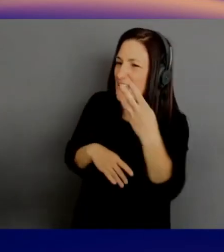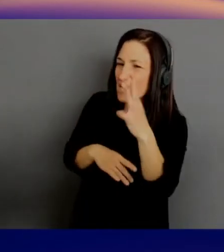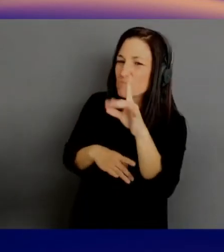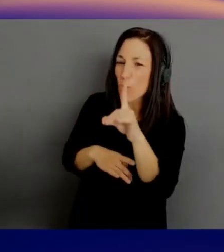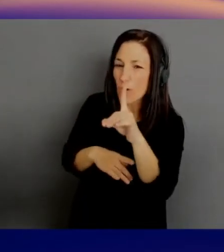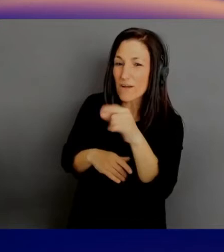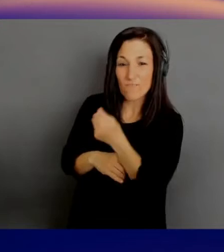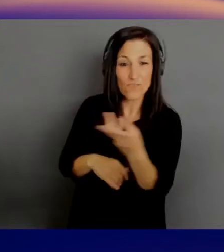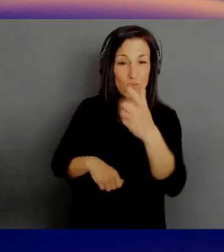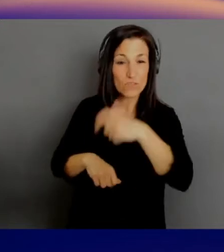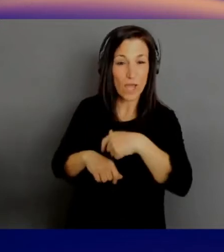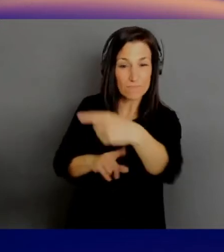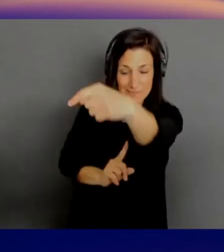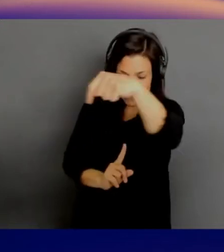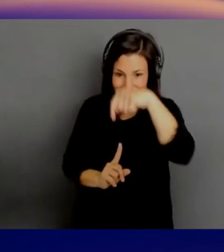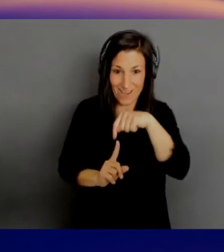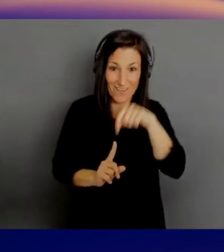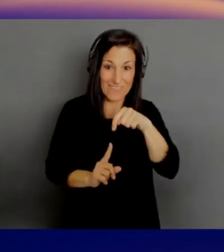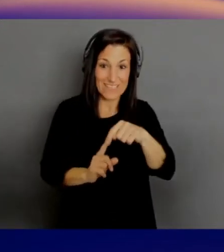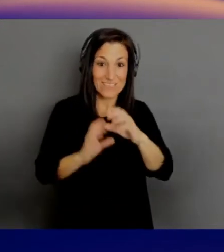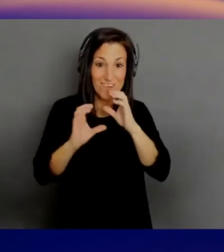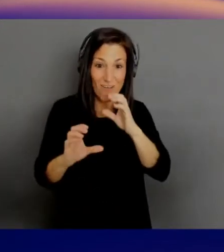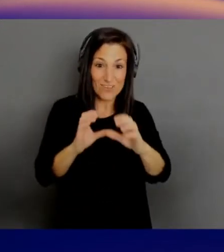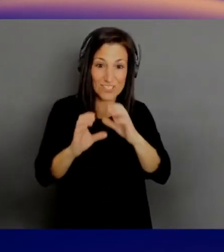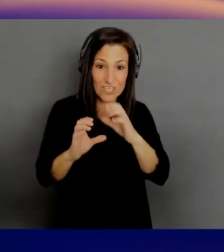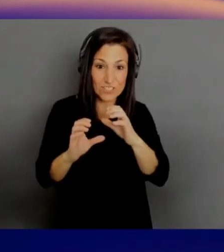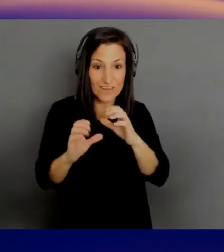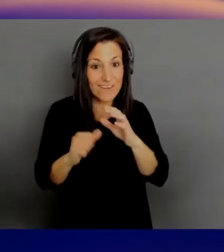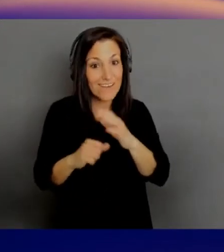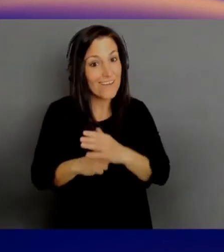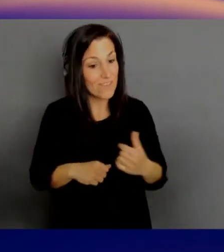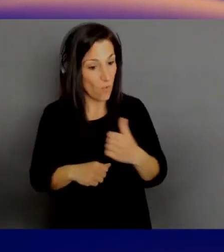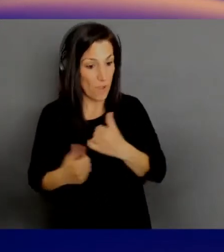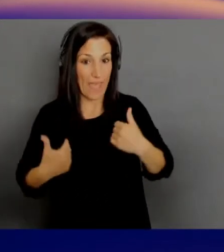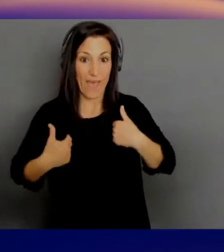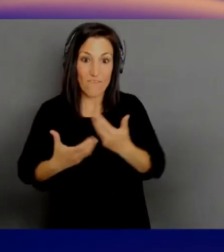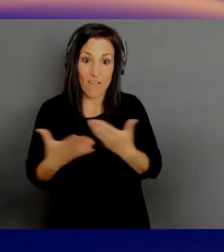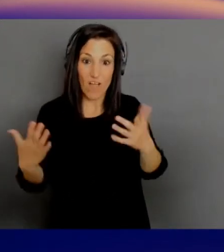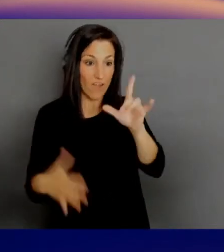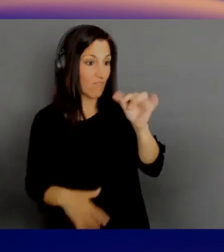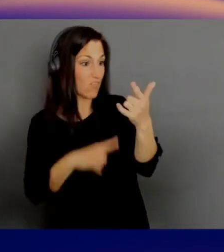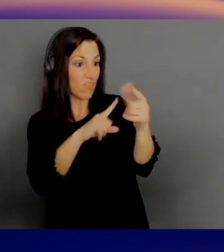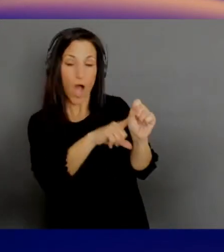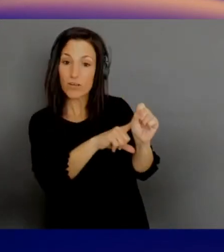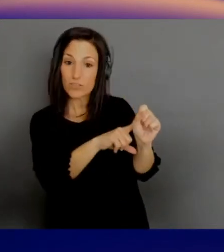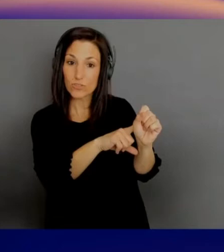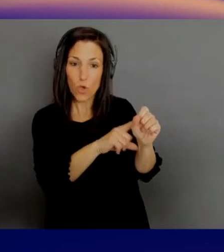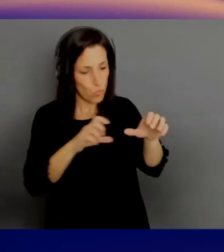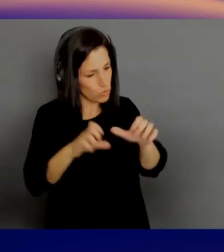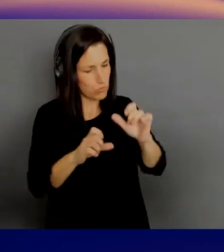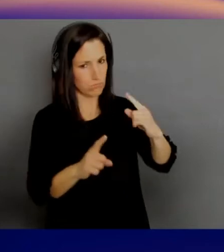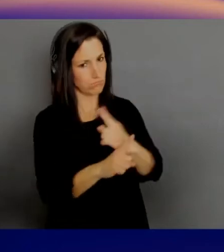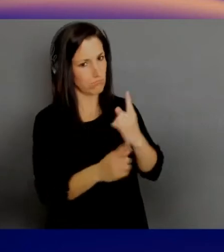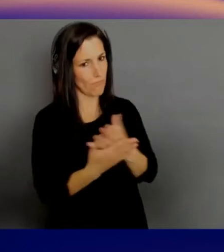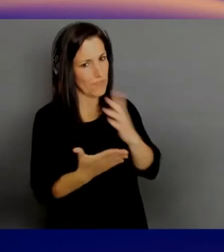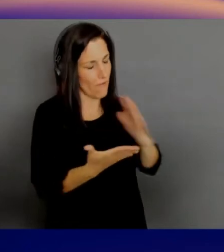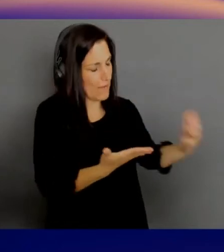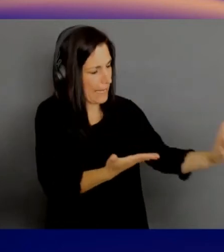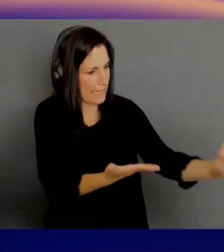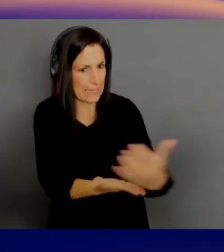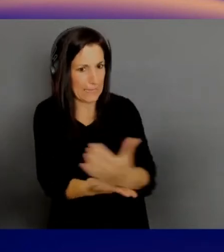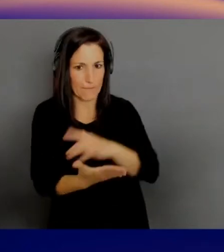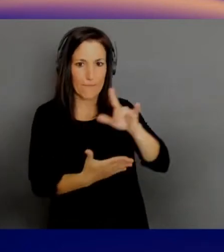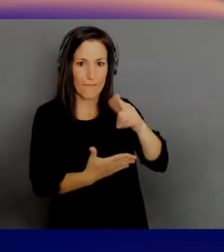back to this conversation of, hey, we've got a bunch of logs. Yeah. We're doing our due diligence of collecting those logs. That's step one,